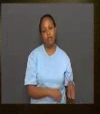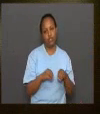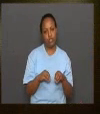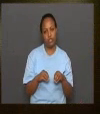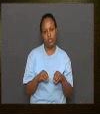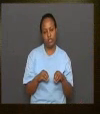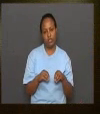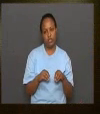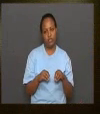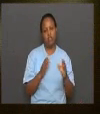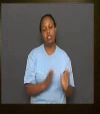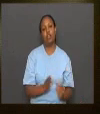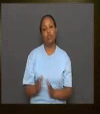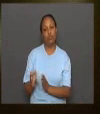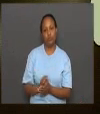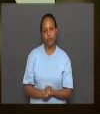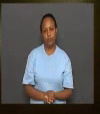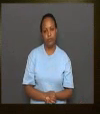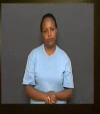Students, let's get ready.